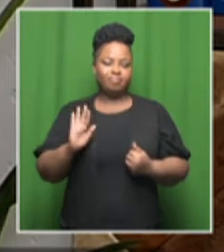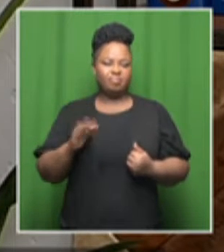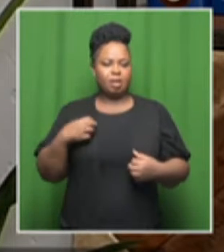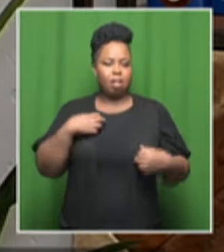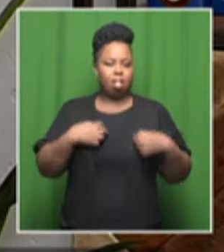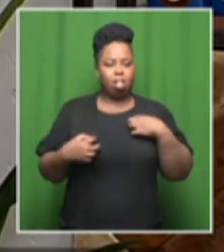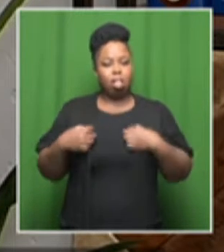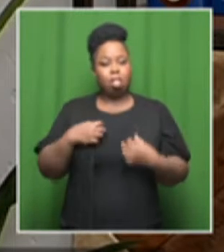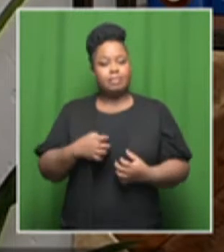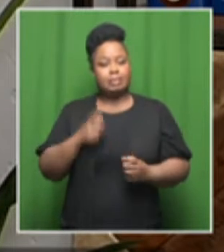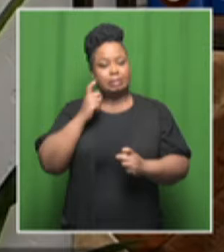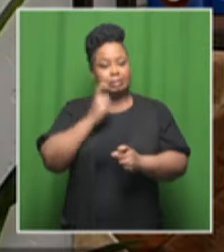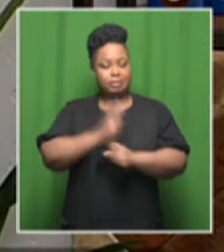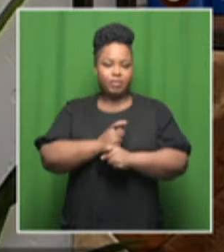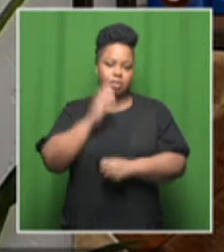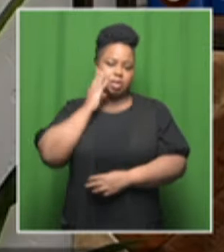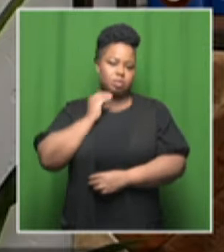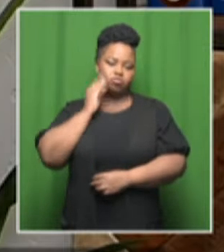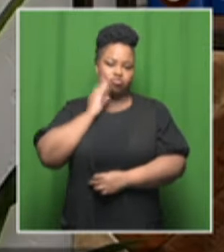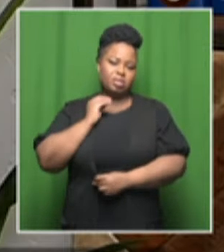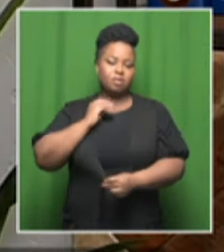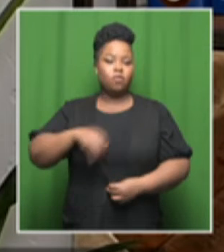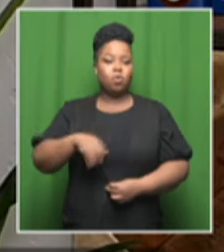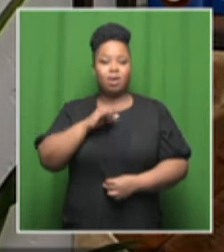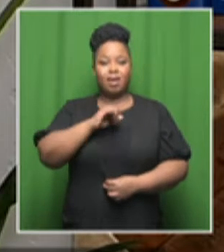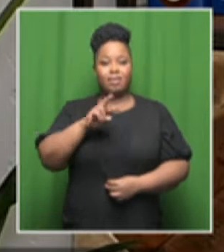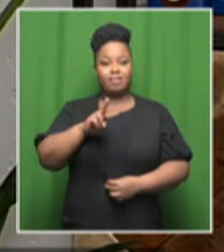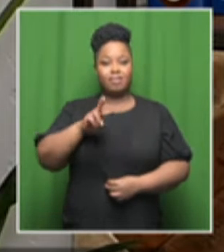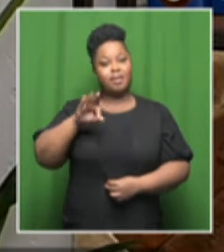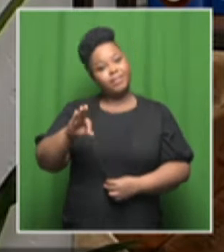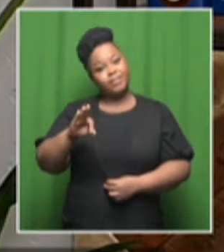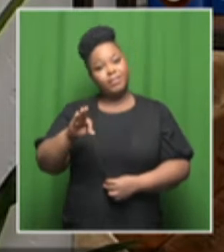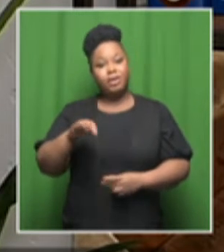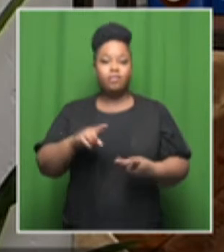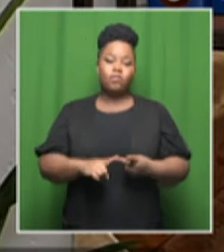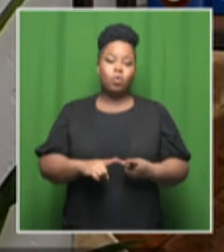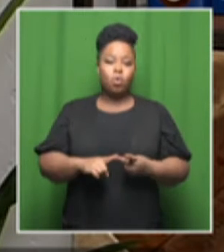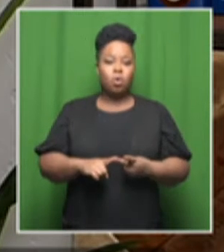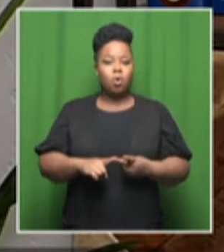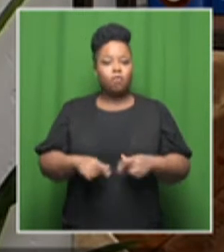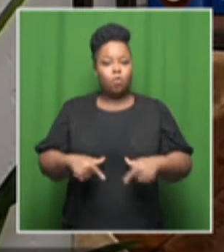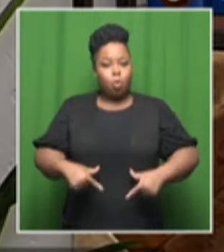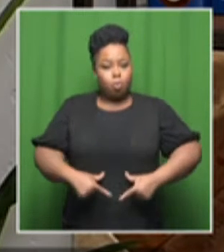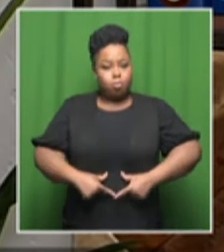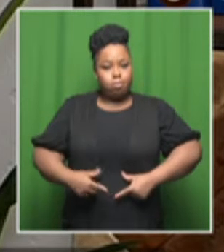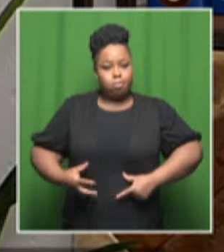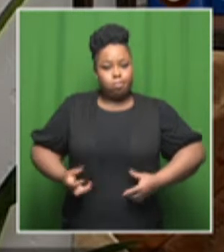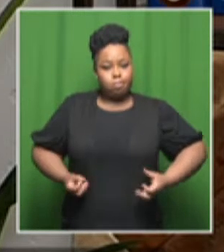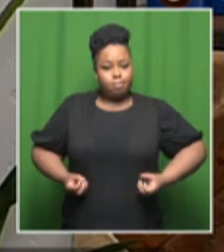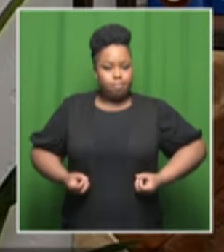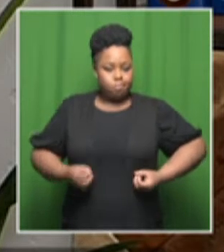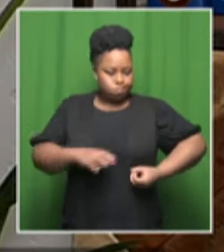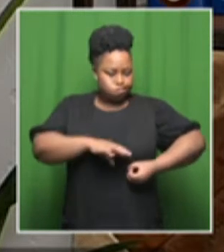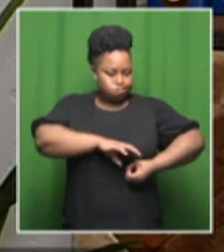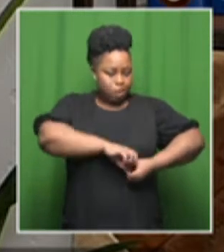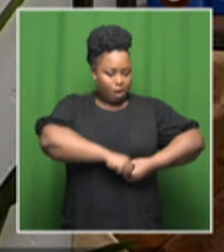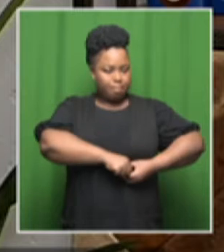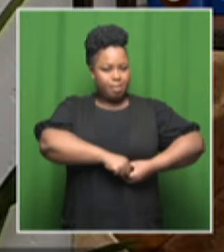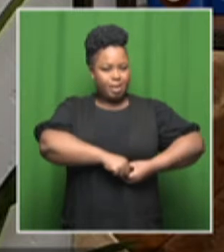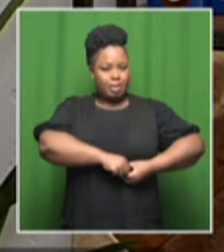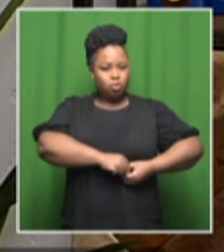and difficult journey one goes through when it comes to IVF, when it comes to freezing of eggs and trying to have children in a